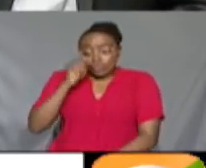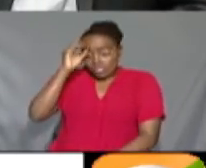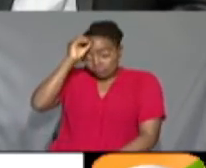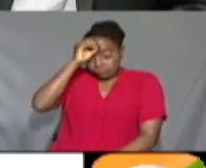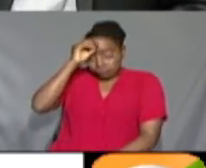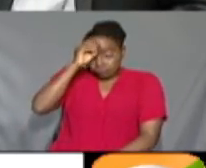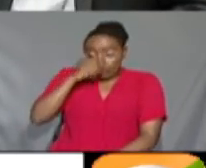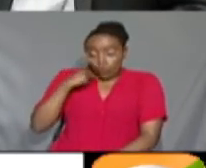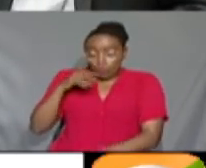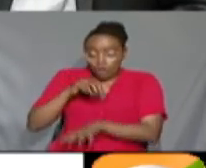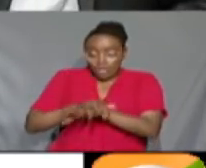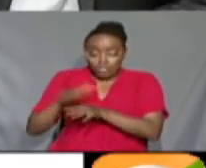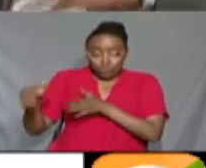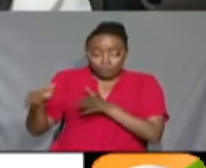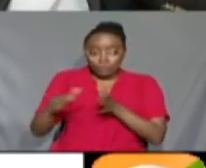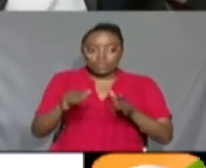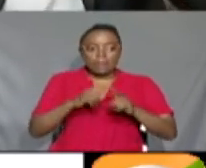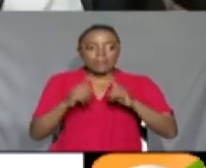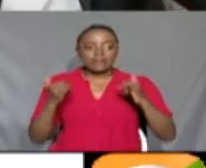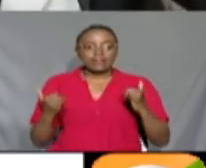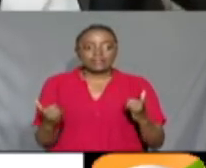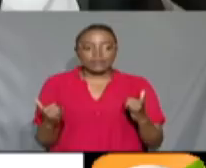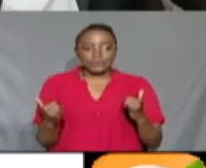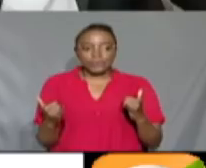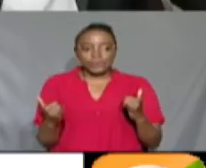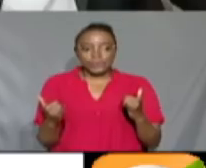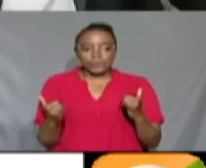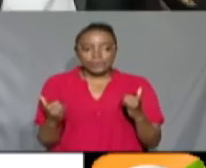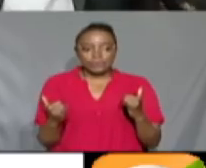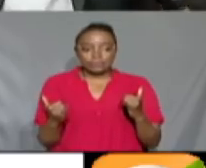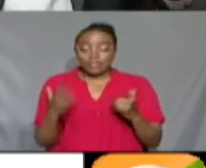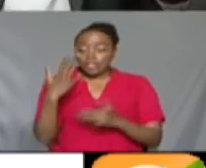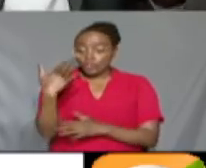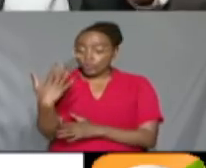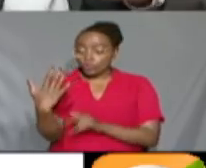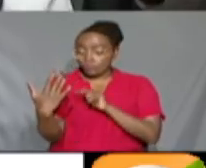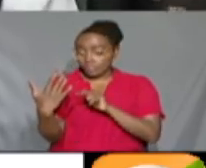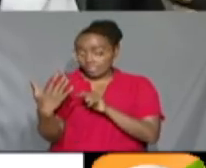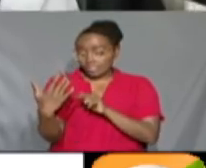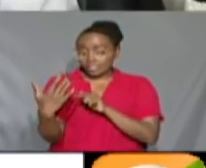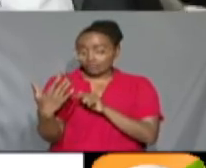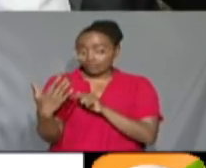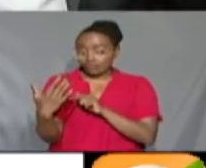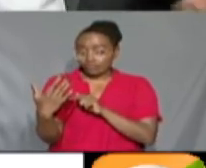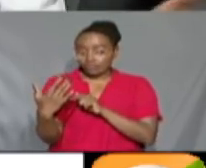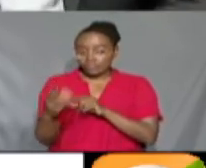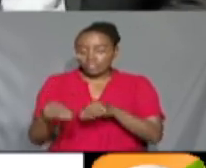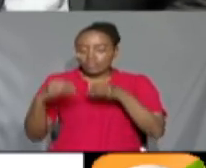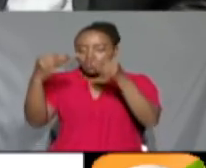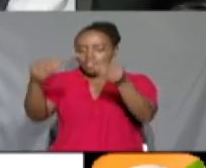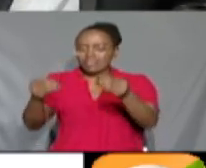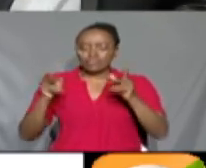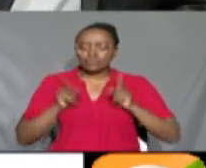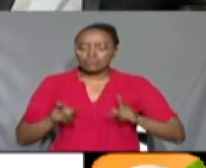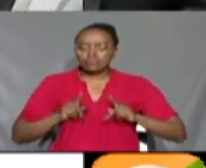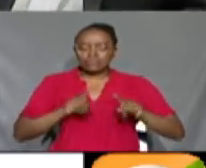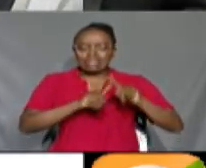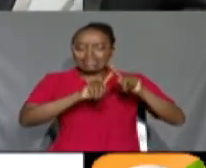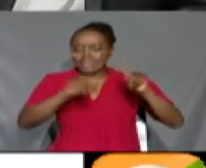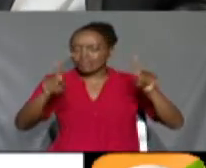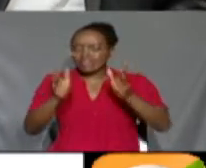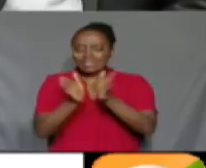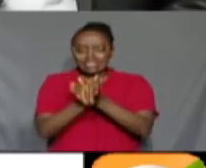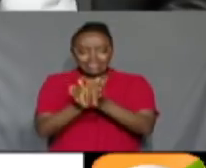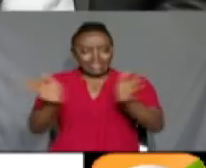an opportunity at that point in time. Mm-hmm. Now we were the document is being subjected to a wider now audience by the same task force.